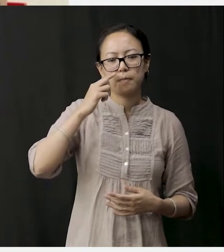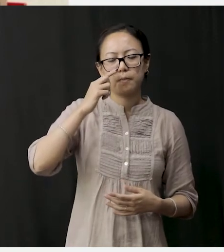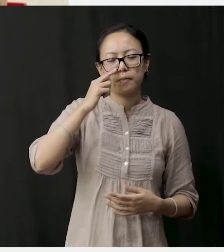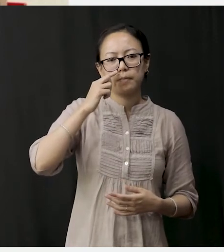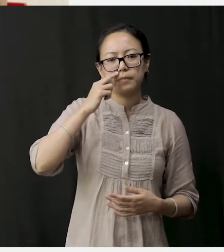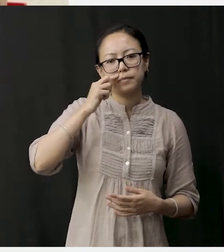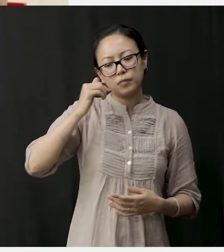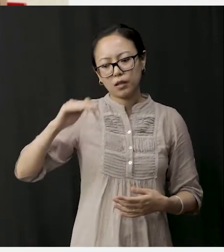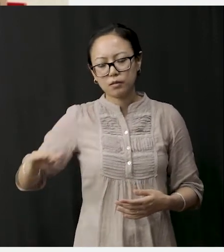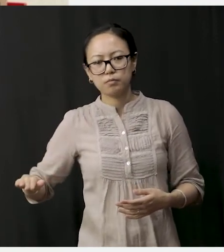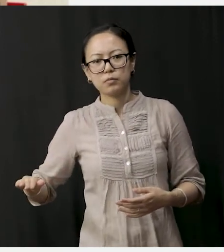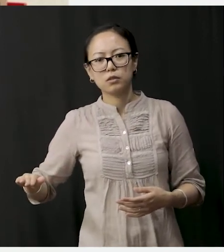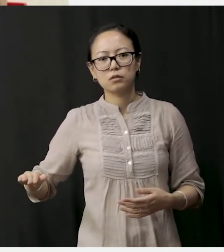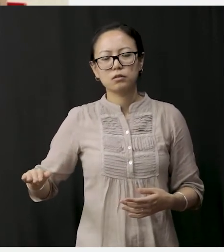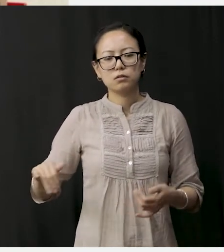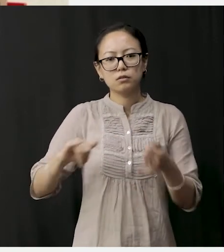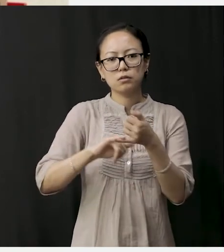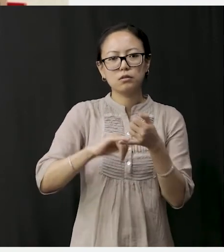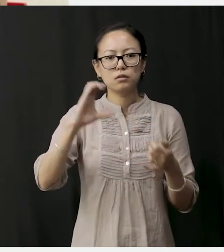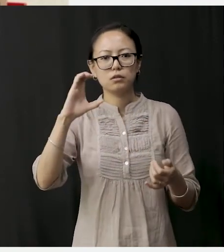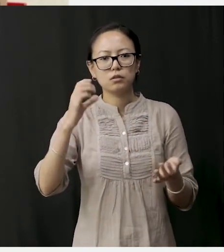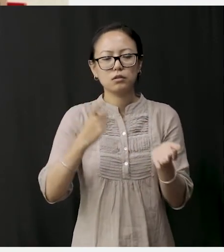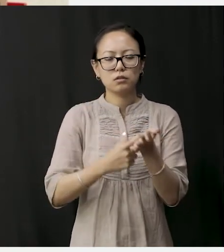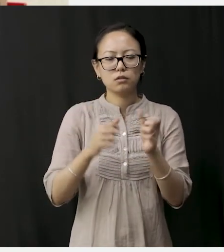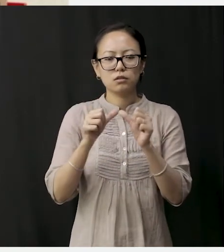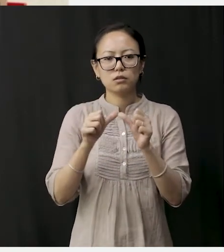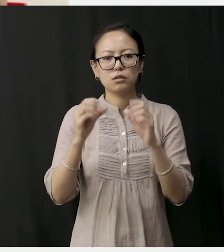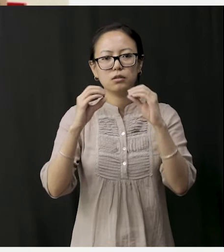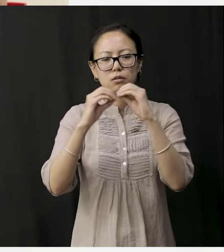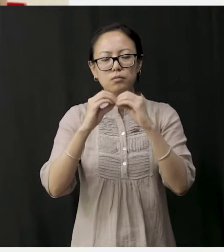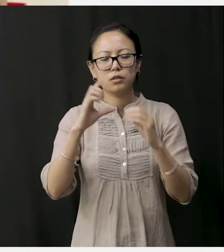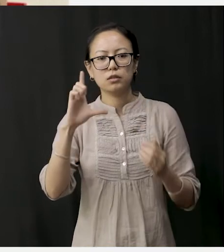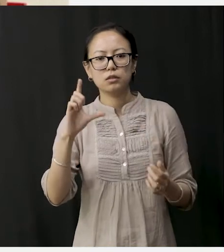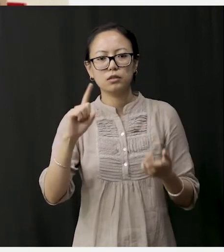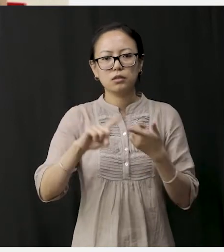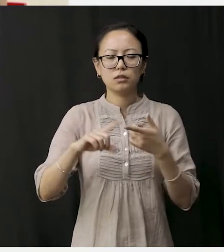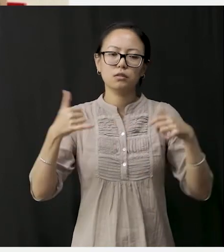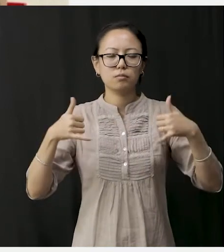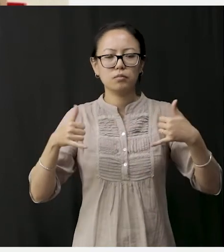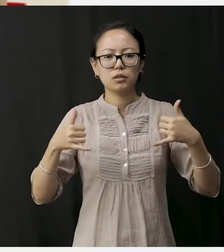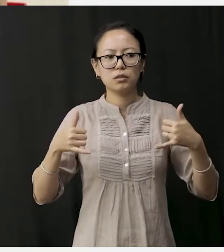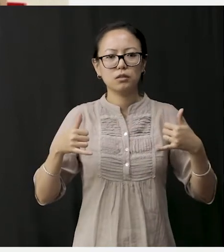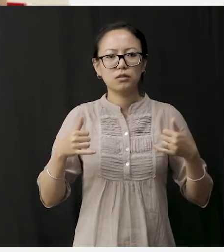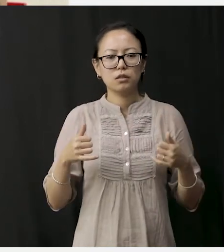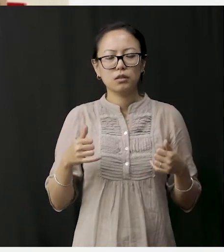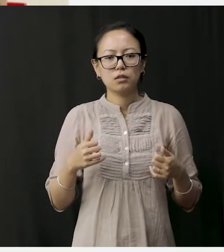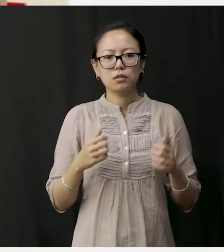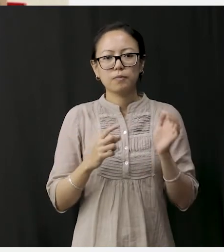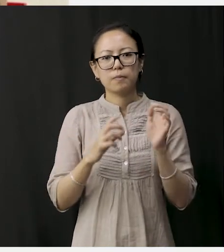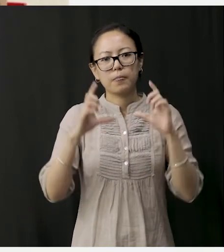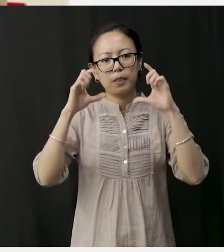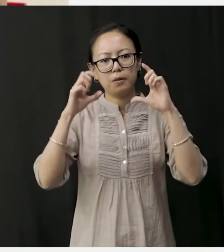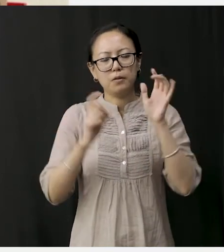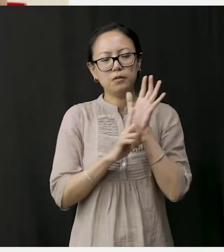Scrabble game, here you can see in the picture, you will find letters. Okay, there will be letters in the boxes